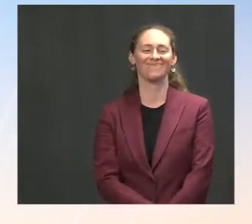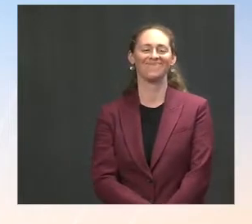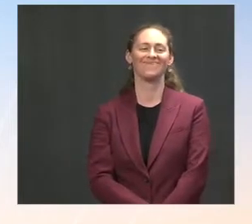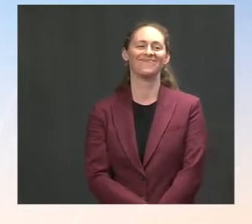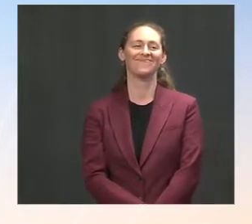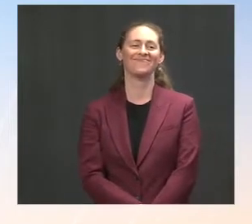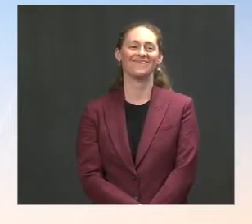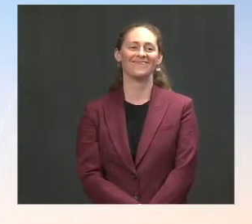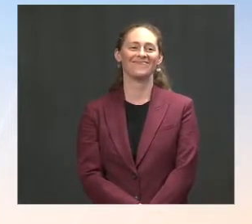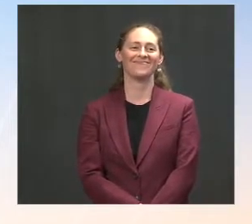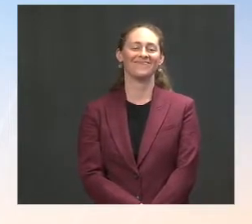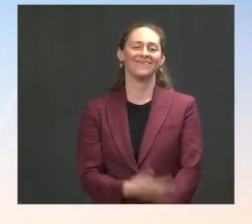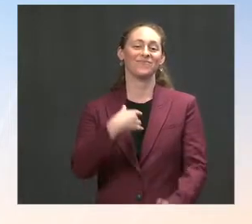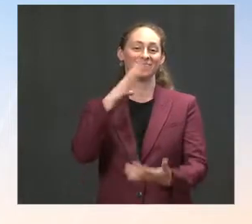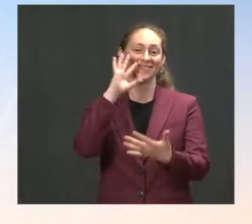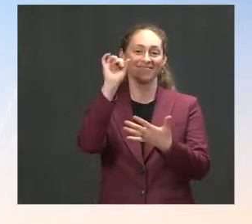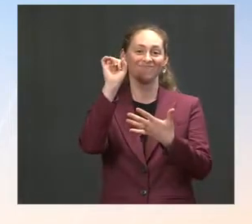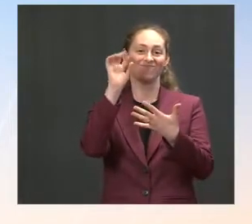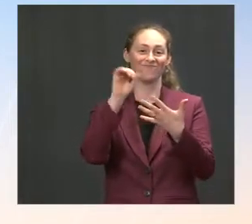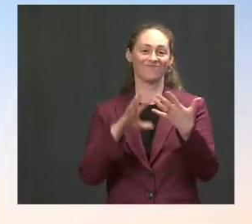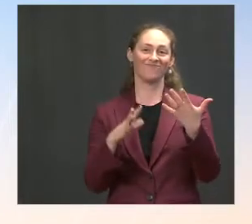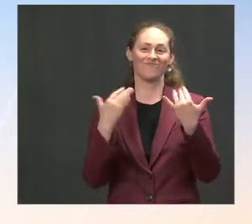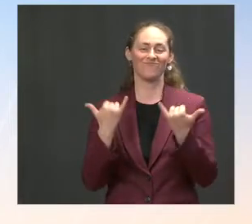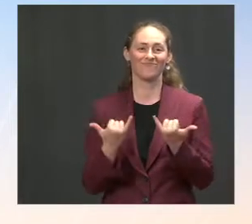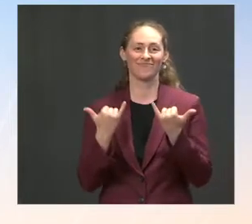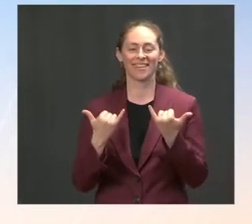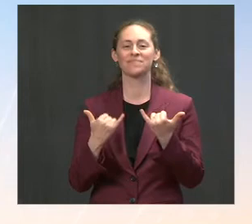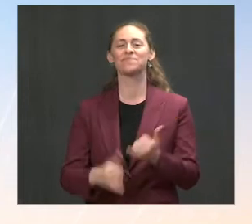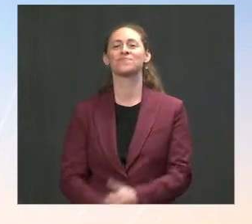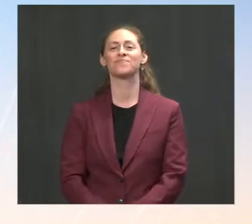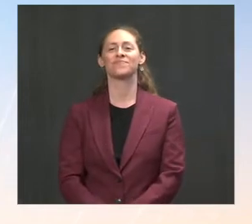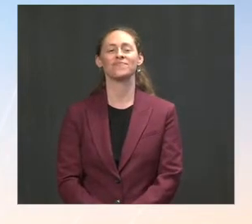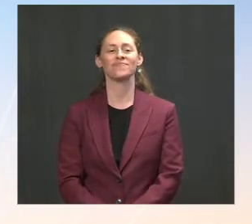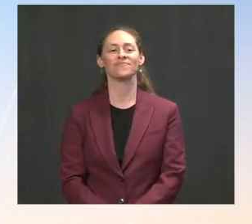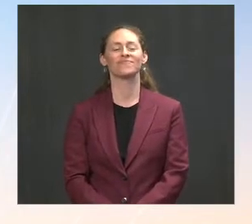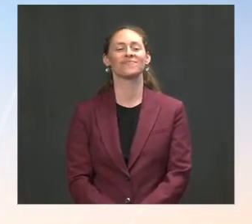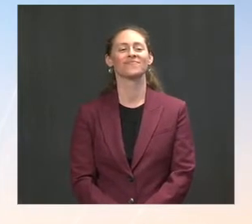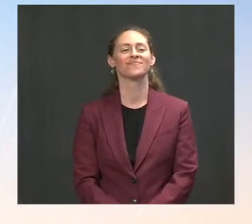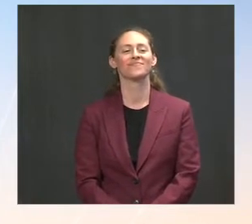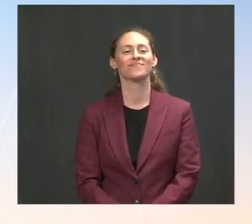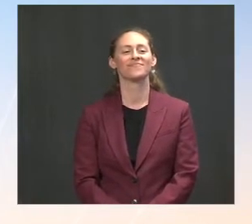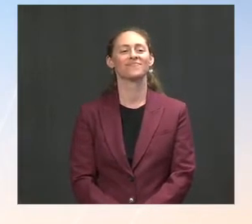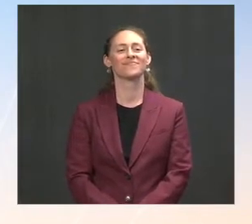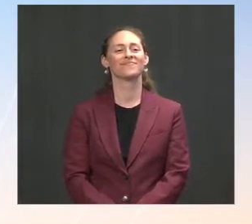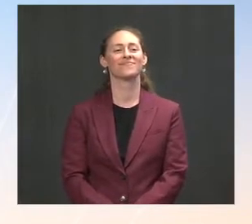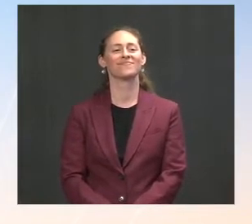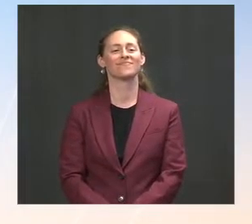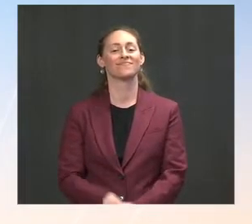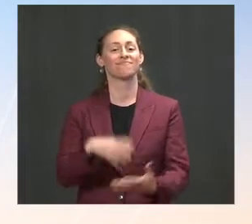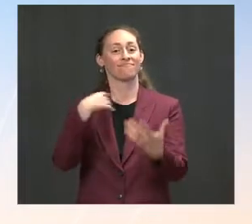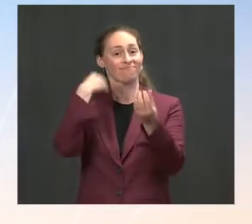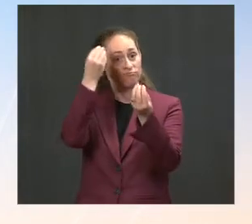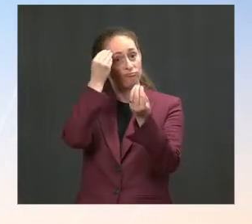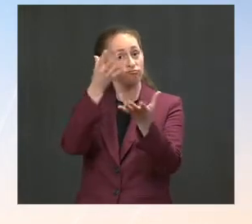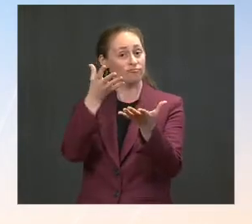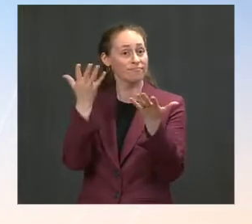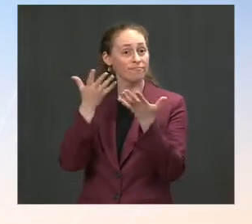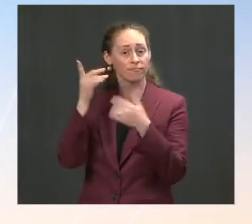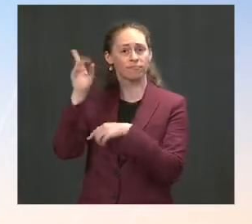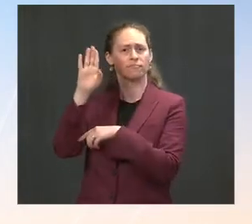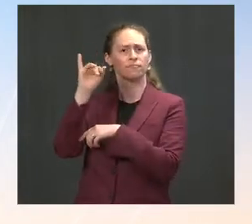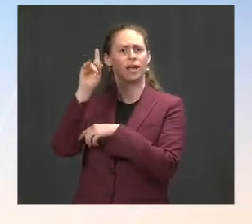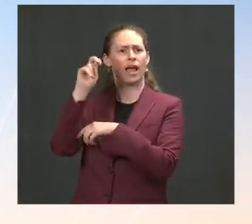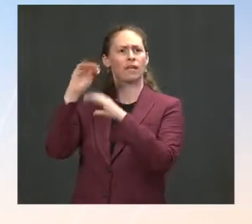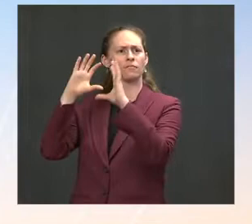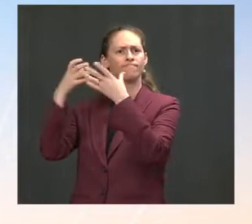Okay, a couple of notes for you at the top. Today, the Biden-Harris administration took additional steps to provide stability